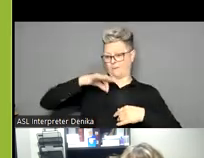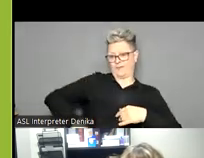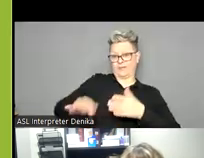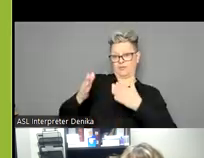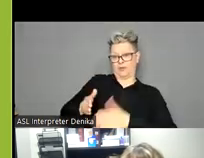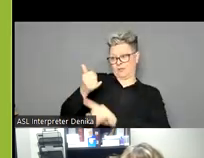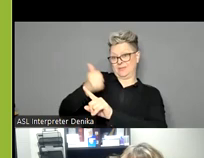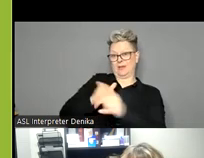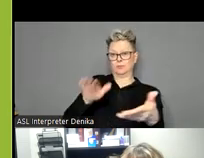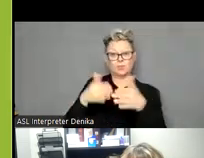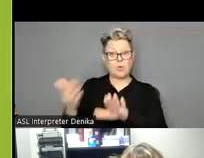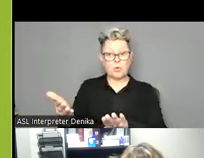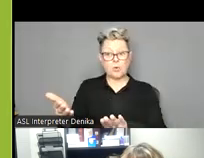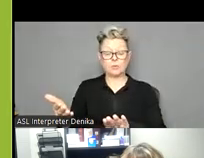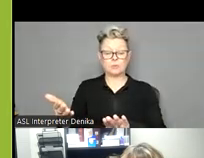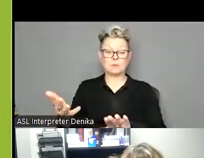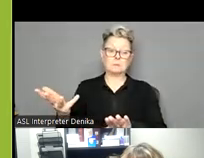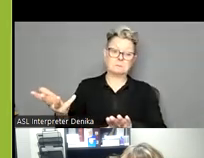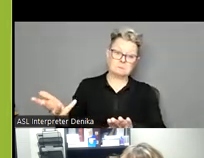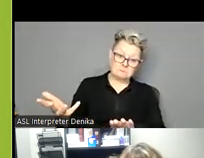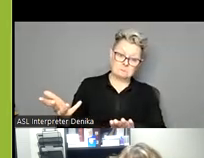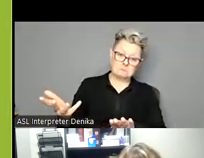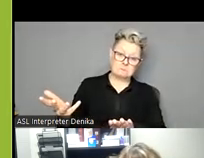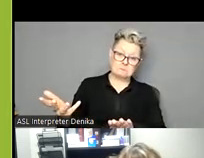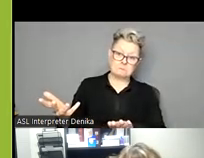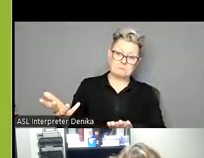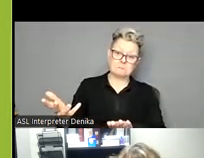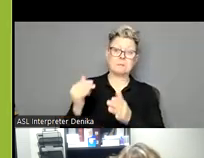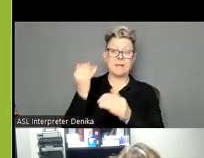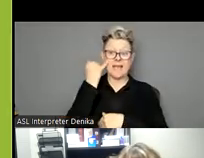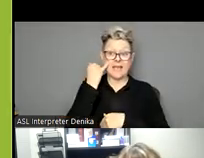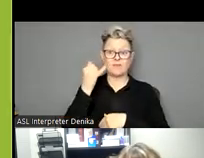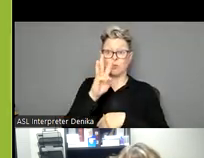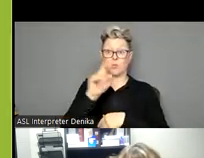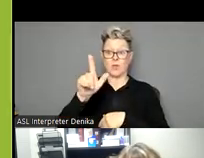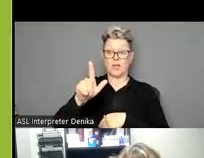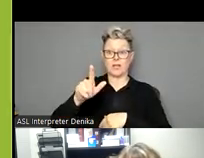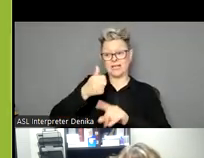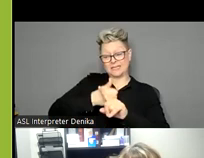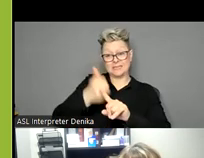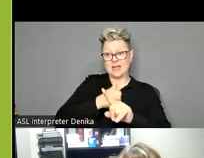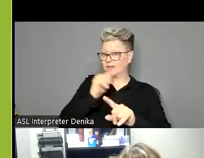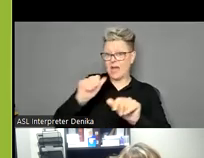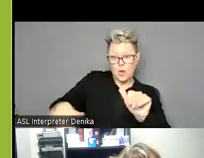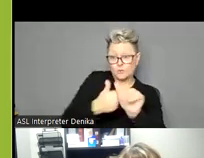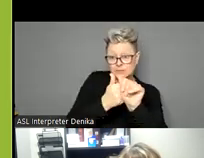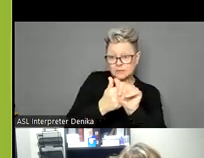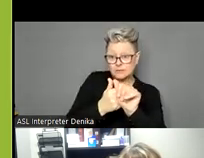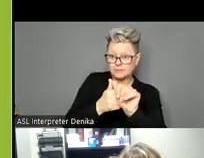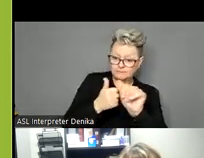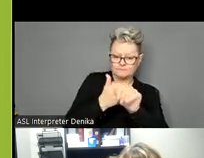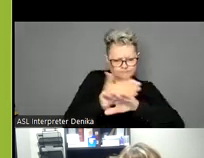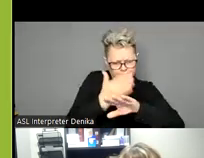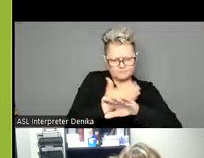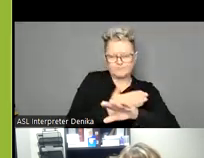dies? So sometimes, if the will isn't updated, the gift might be canceled and then their gift will become part of the